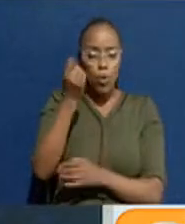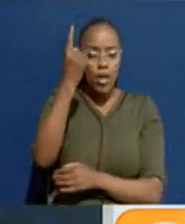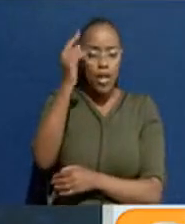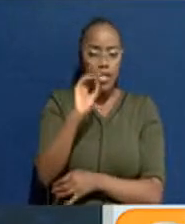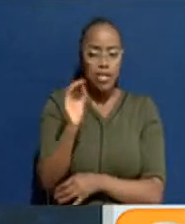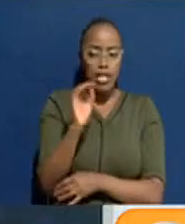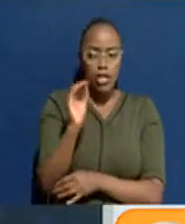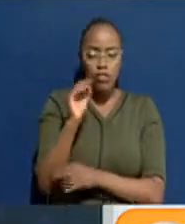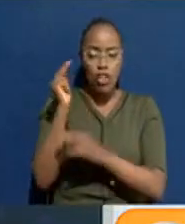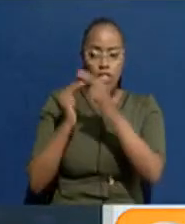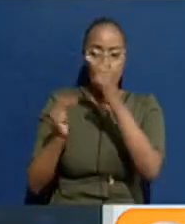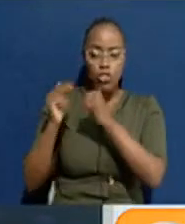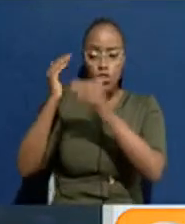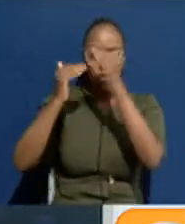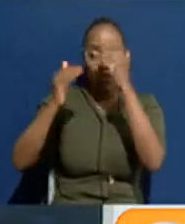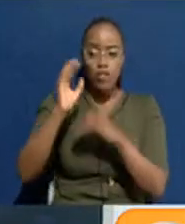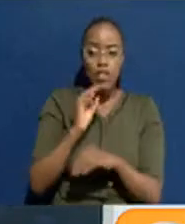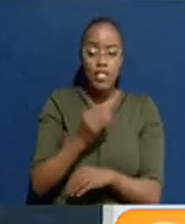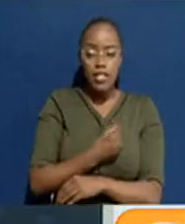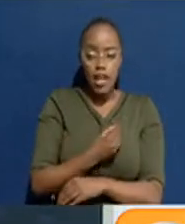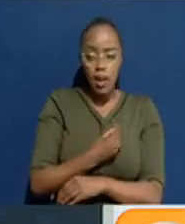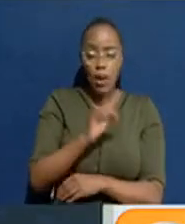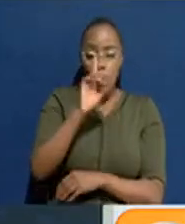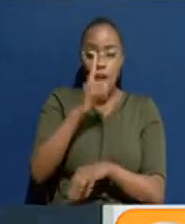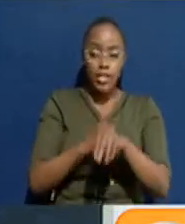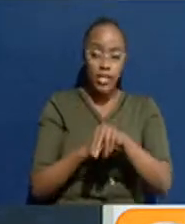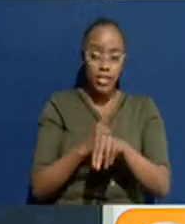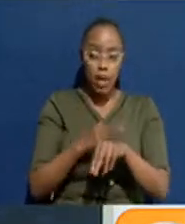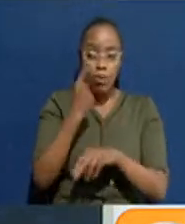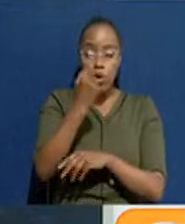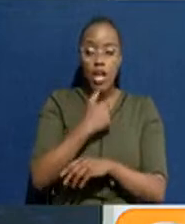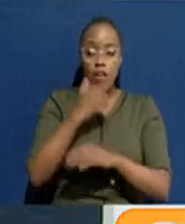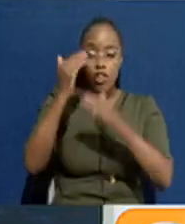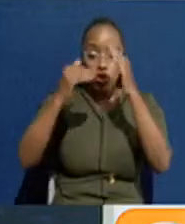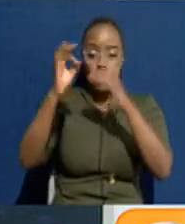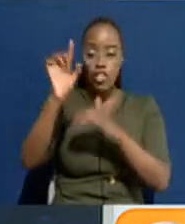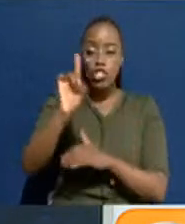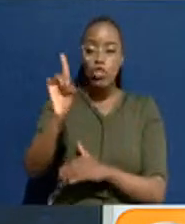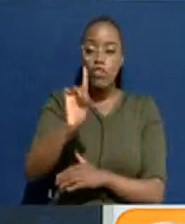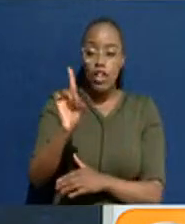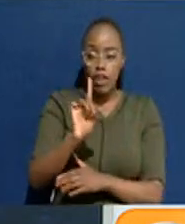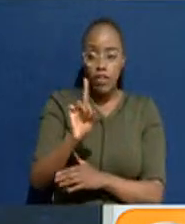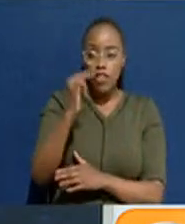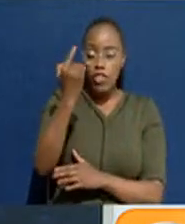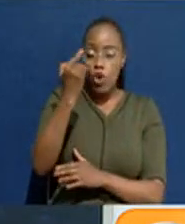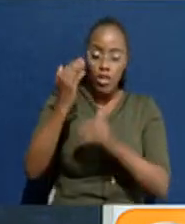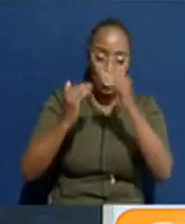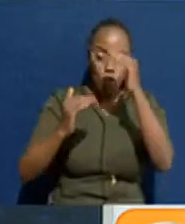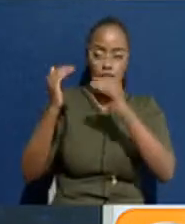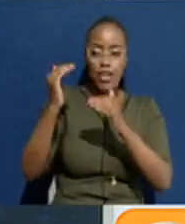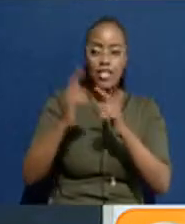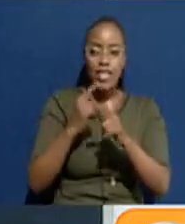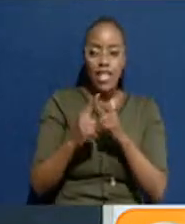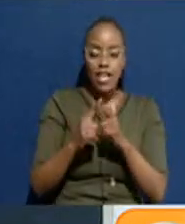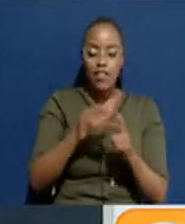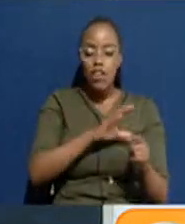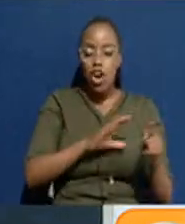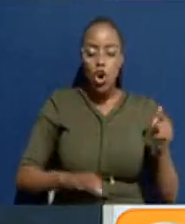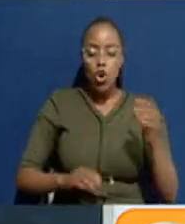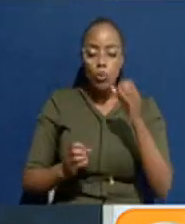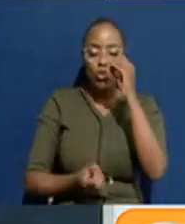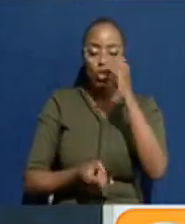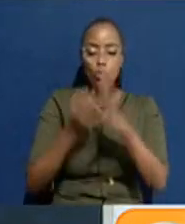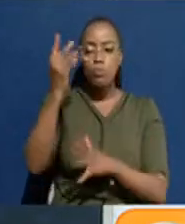understand the history of our universities. At one time, we only had the University of Nairobi as the university. And then a commission was set